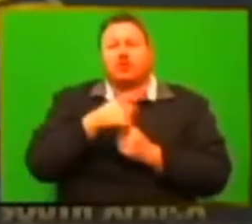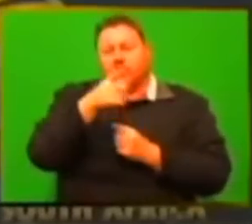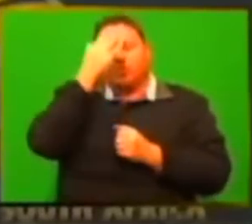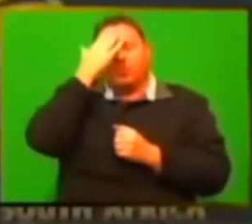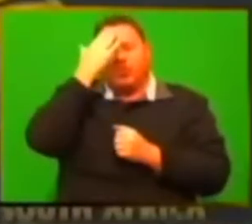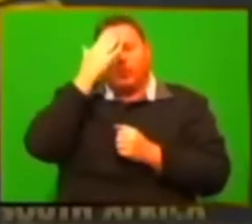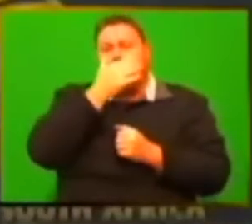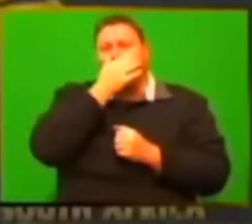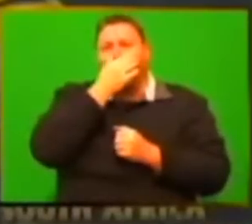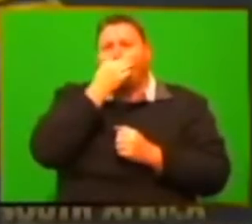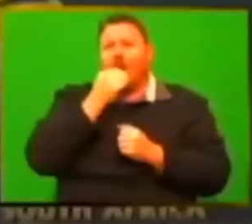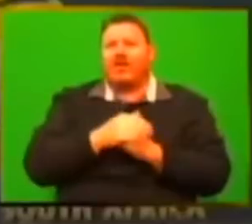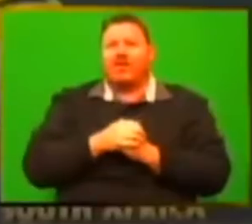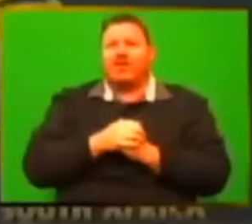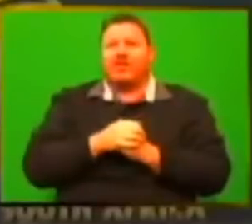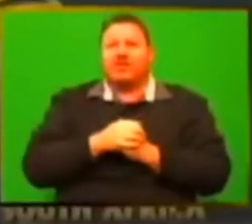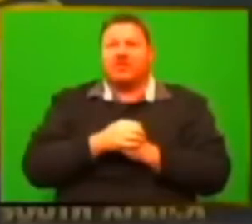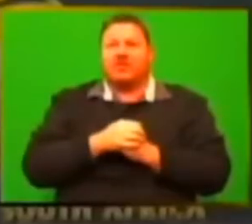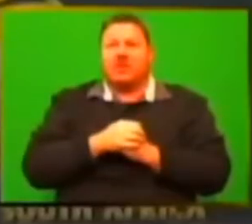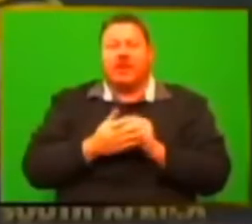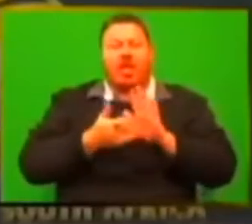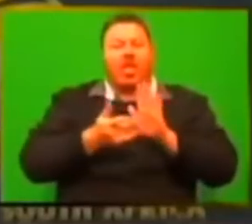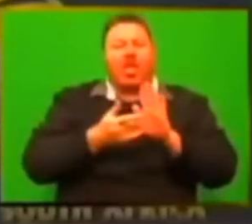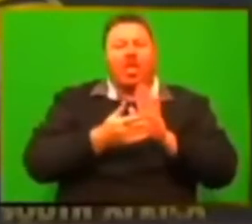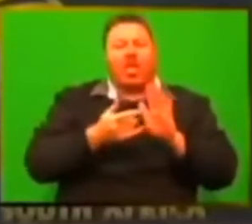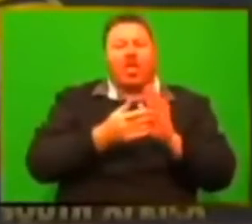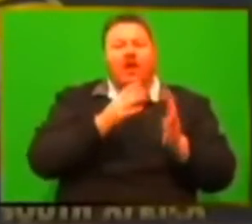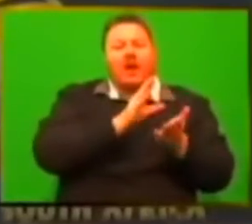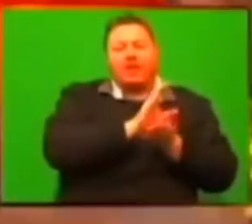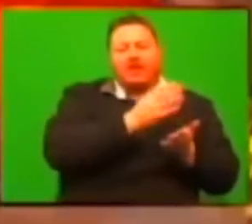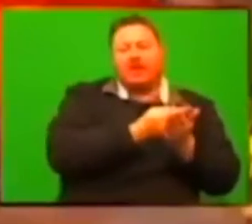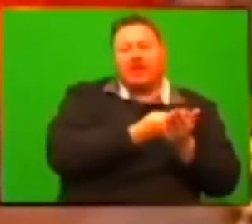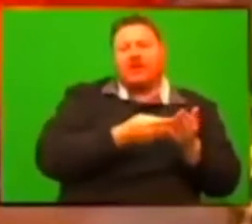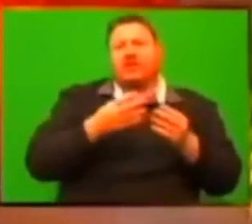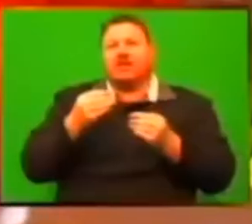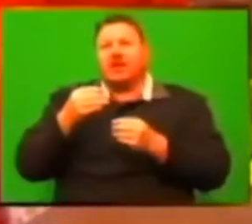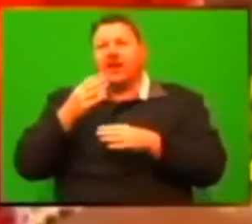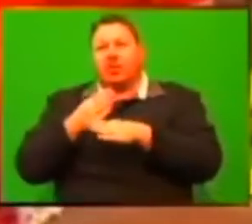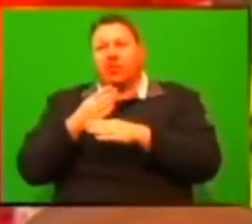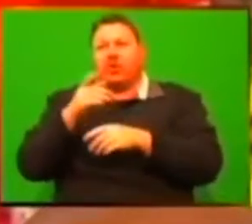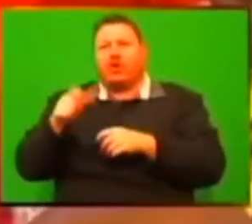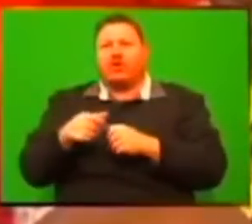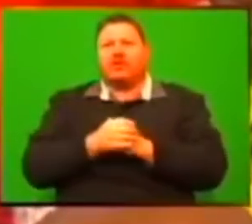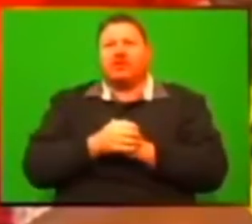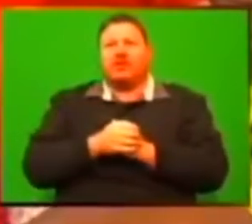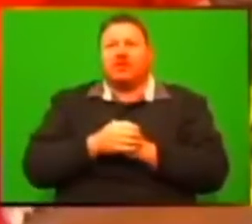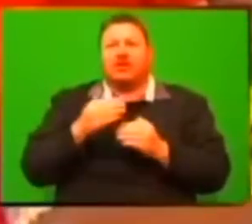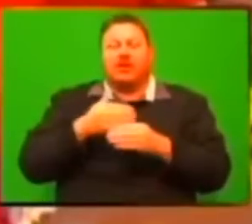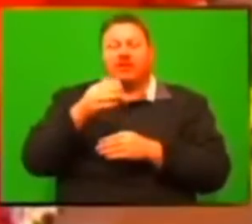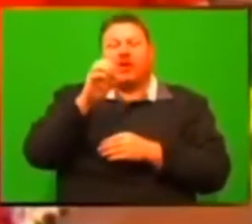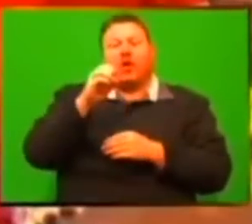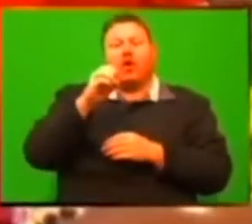belt between the workers and the super exploitative mining capitalists in South Africa after the Oppenheimers